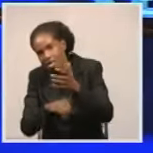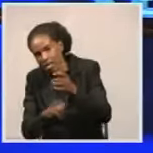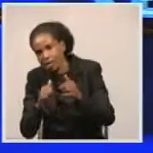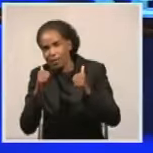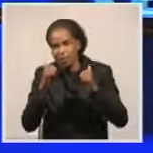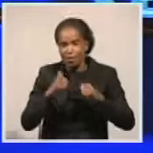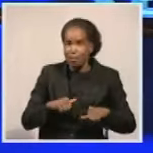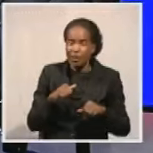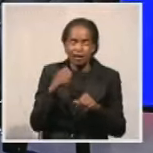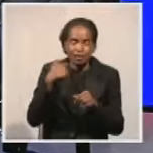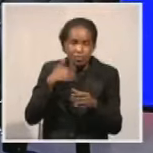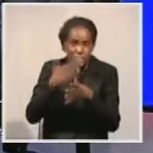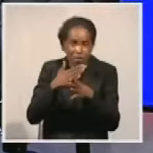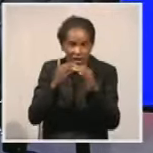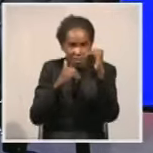rough. It wasn't easy.